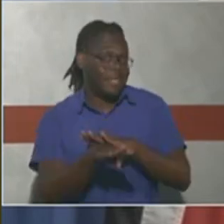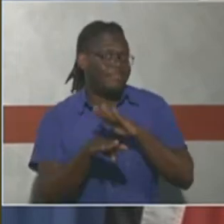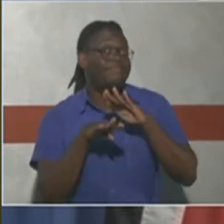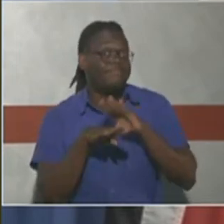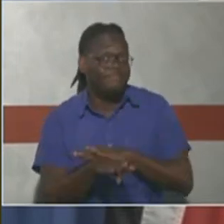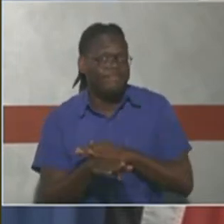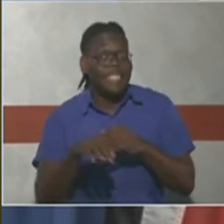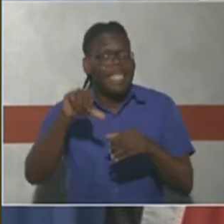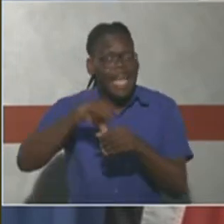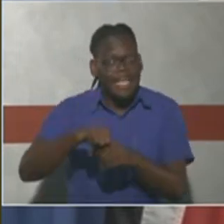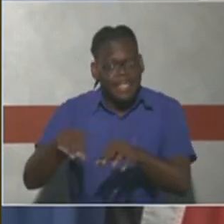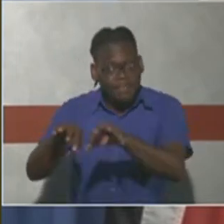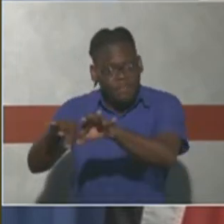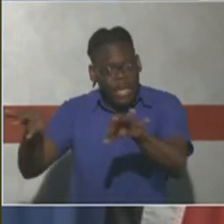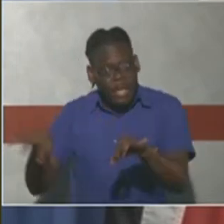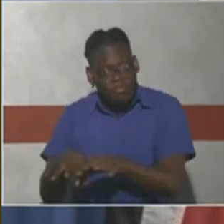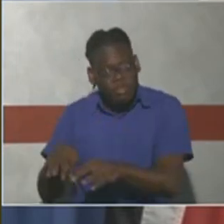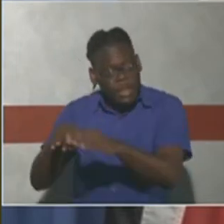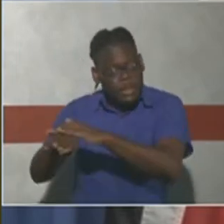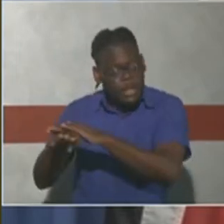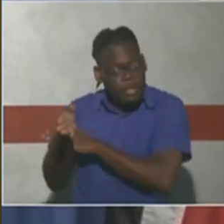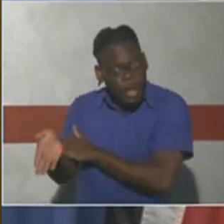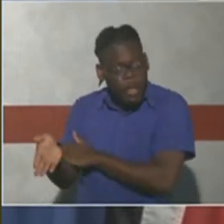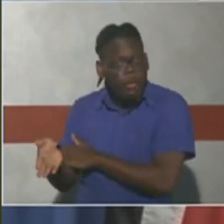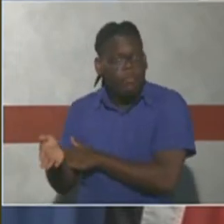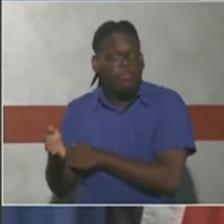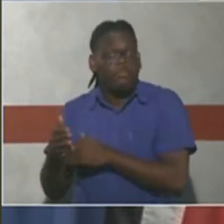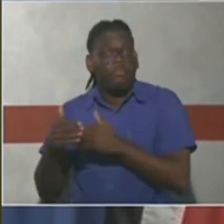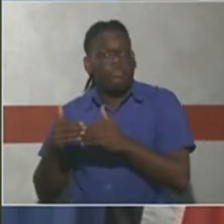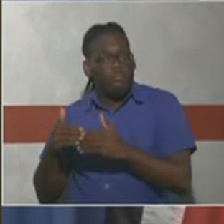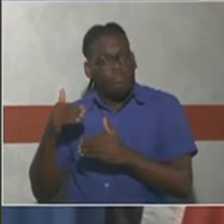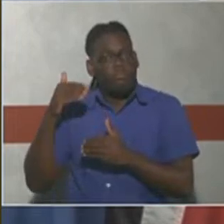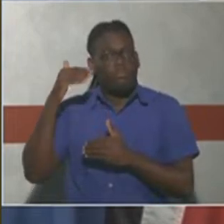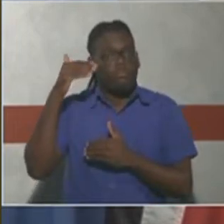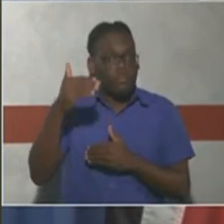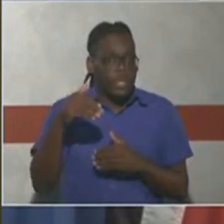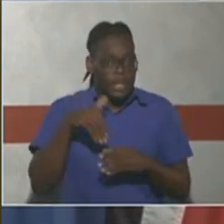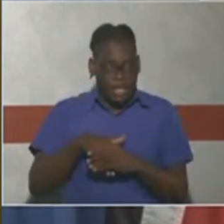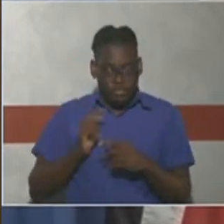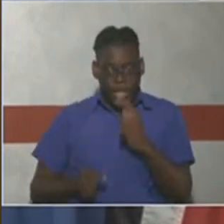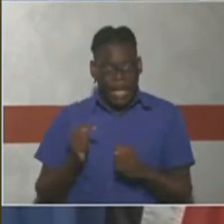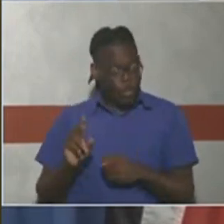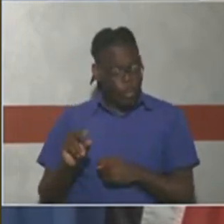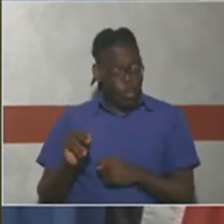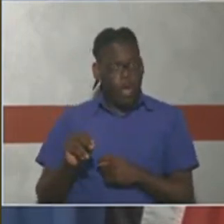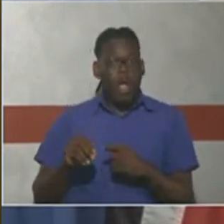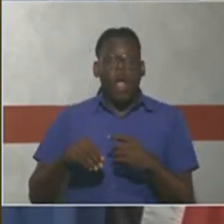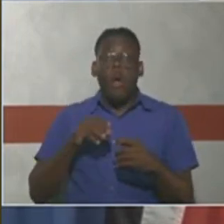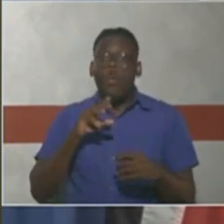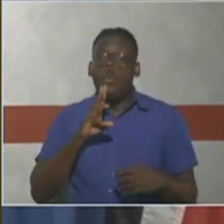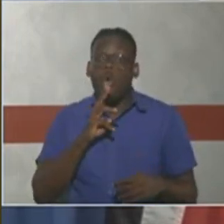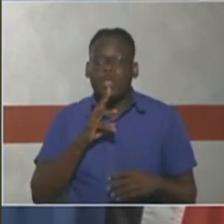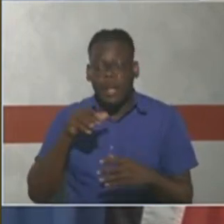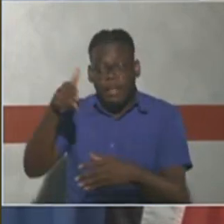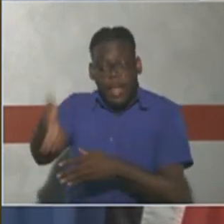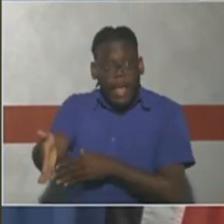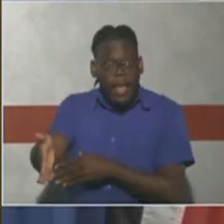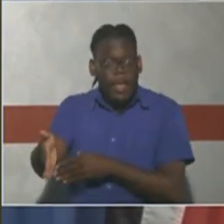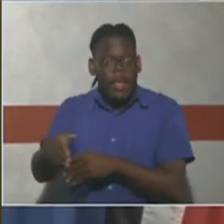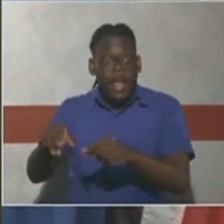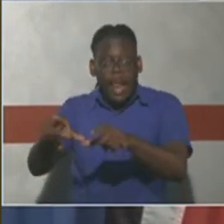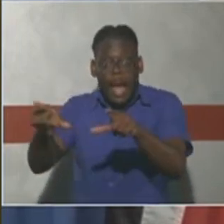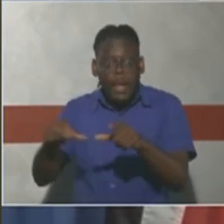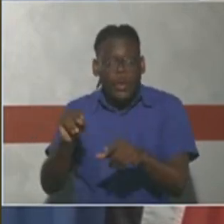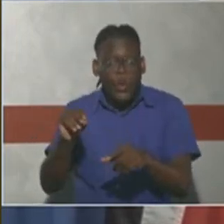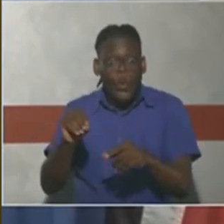development because it's the first time that we have had this opportunity. I'm coming into office in 2015, and I